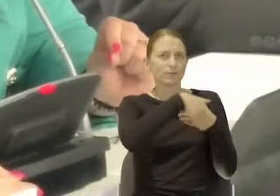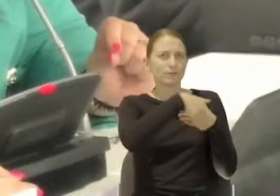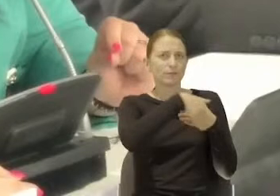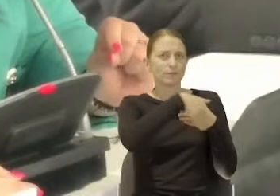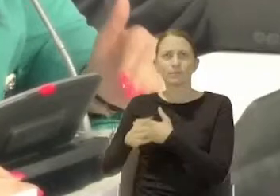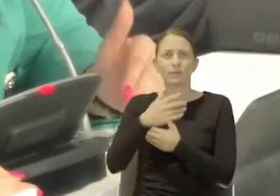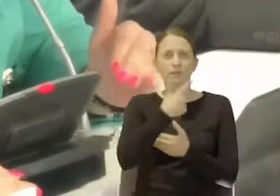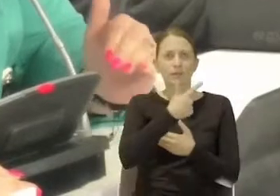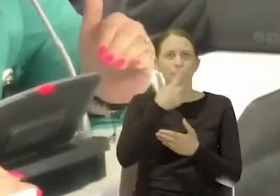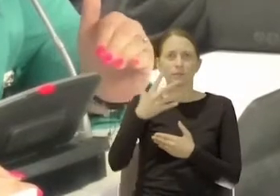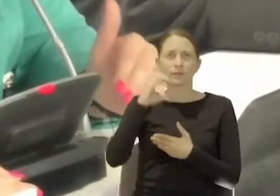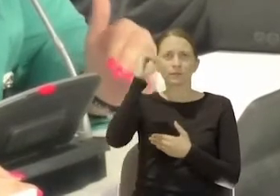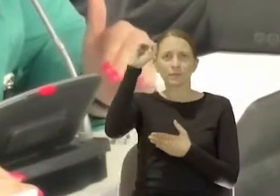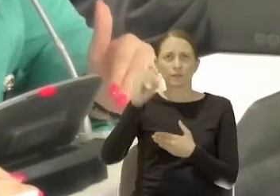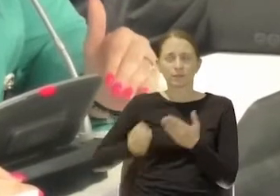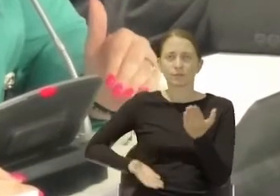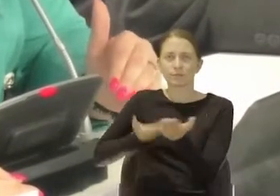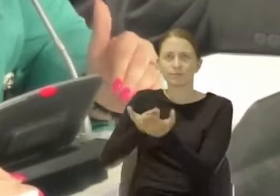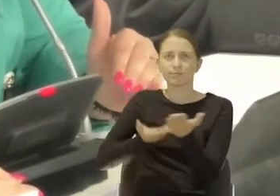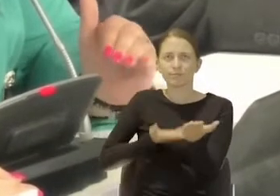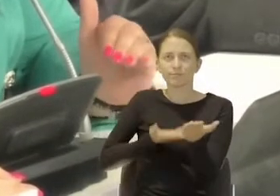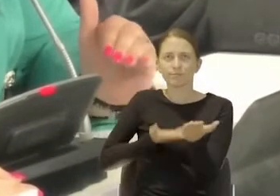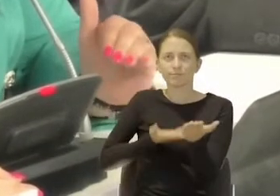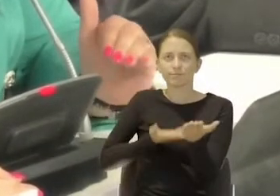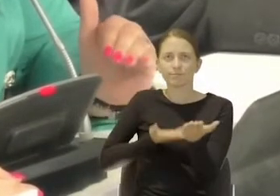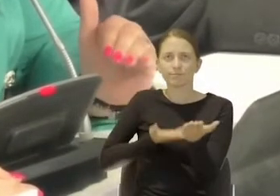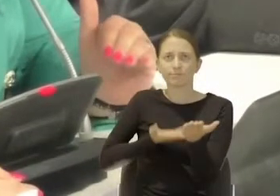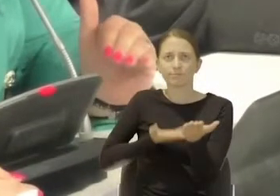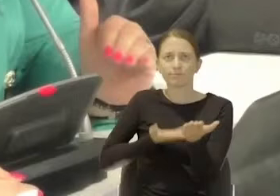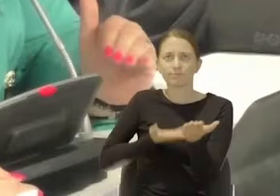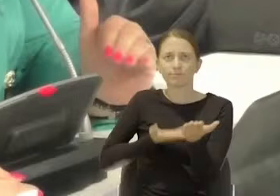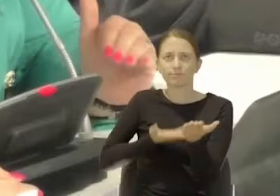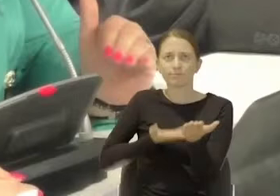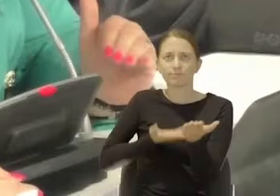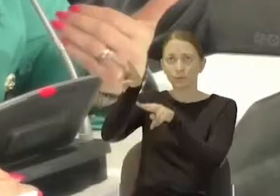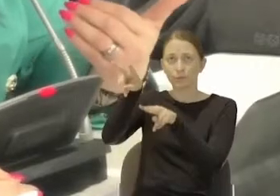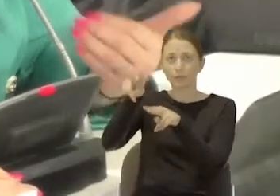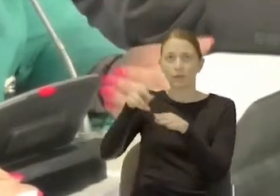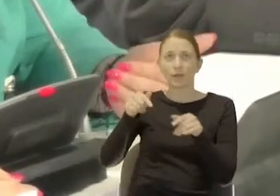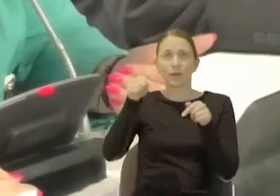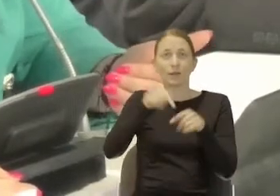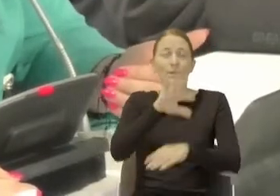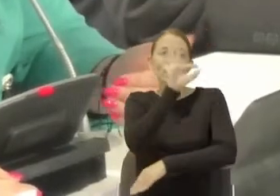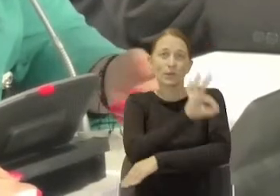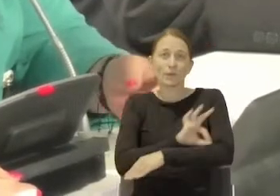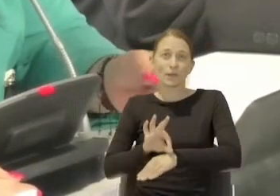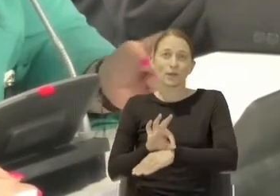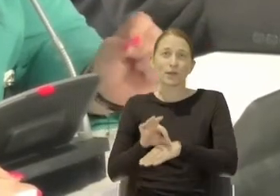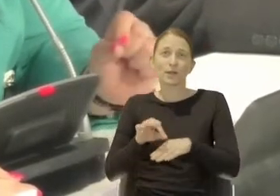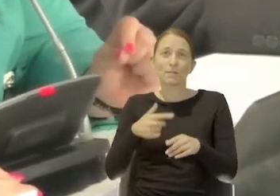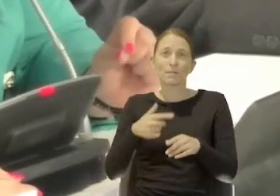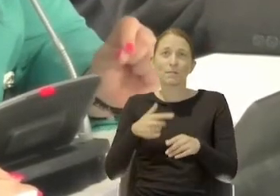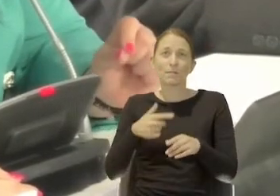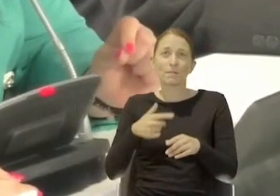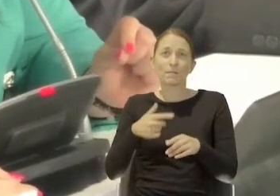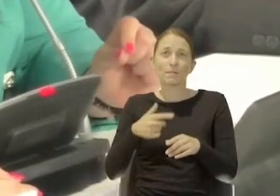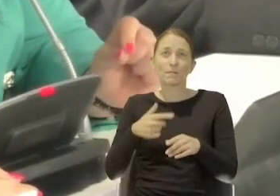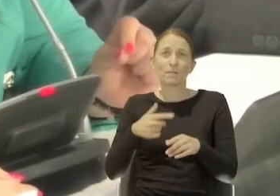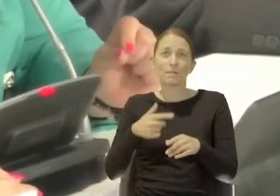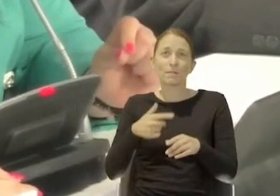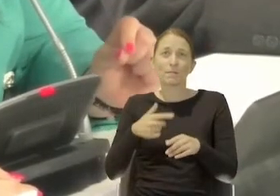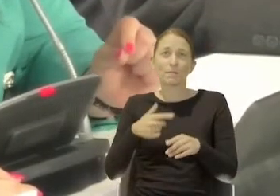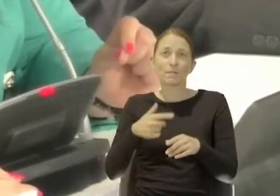the 29 best projects were chosen for implementation and funding. I believe that